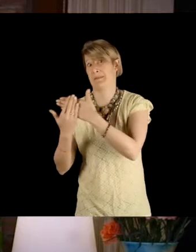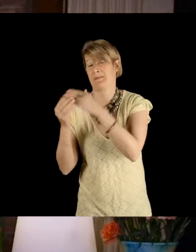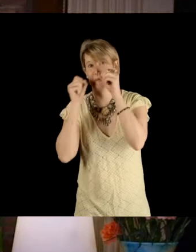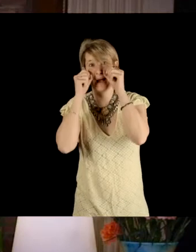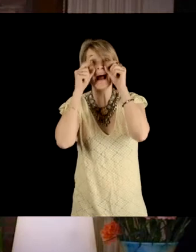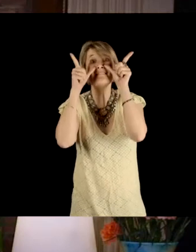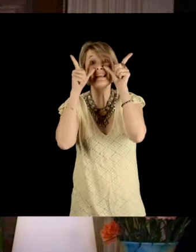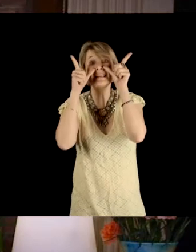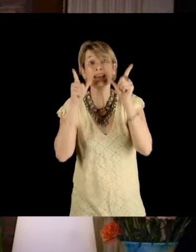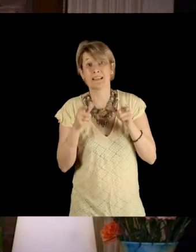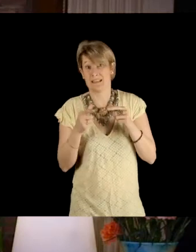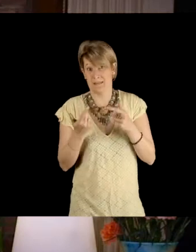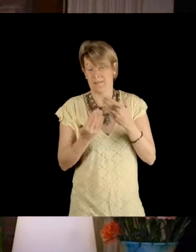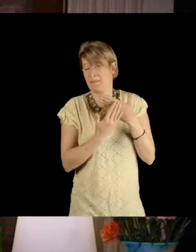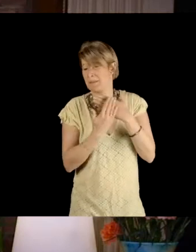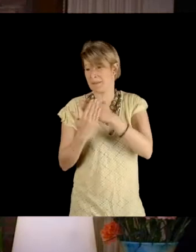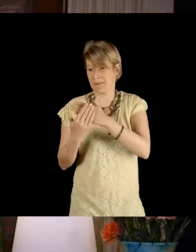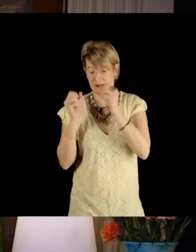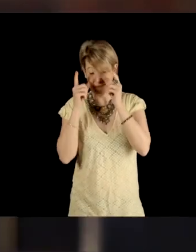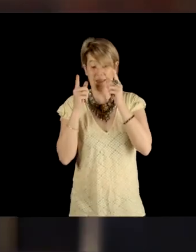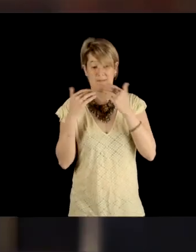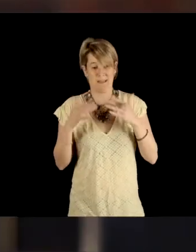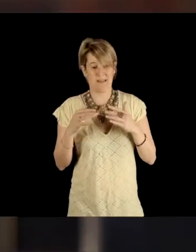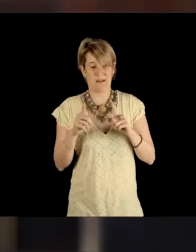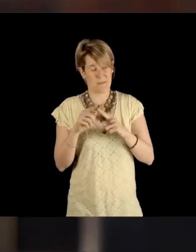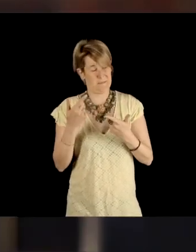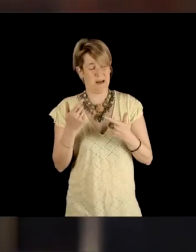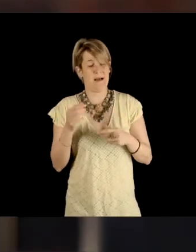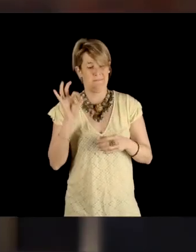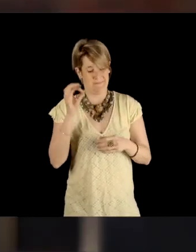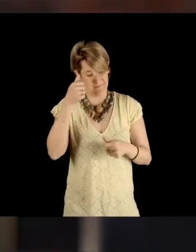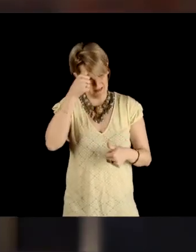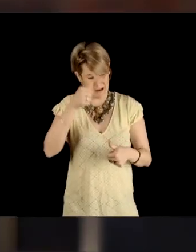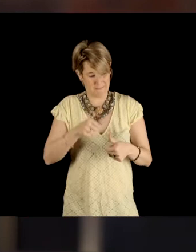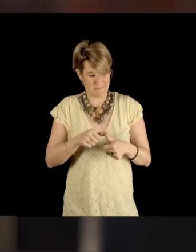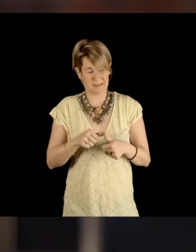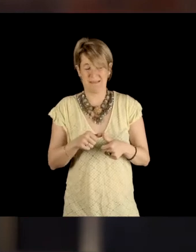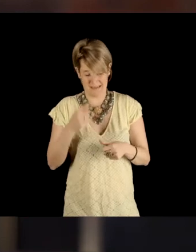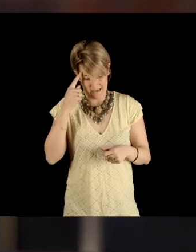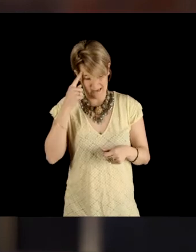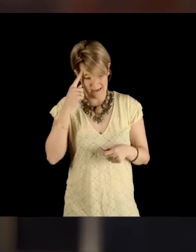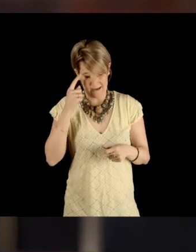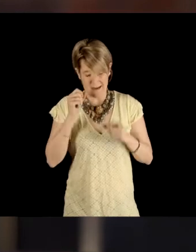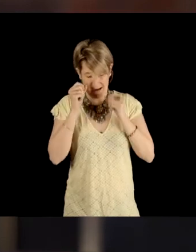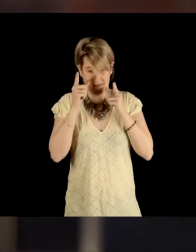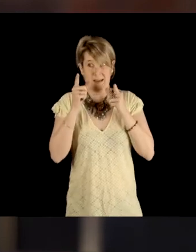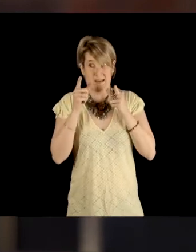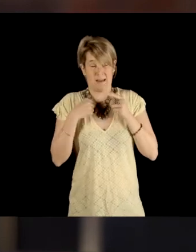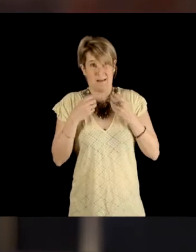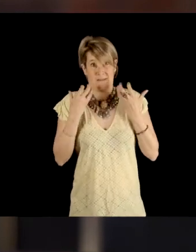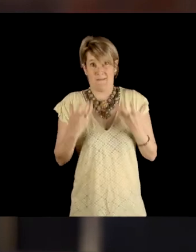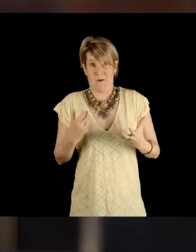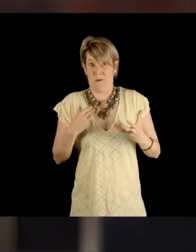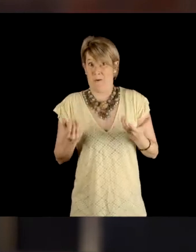the tone and direction for our day. Next, the cleaning technique. It is ideal to do